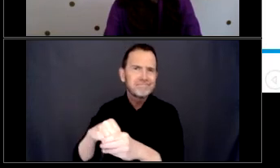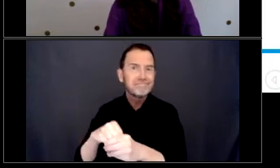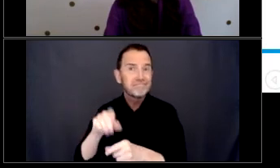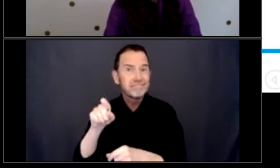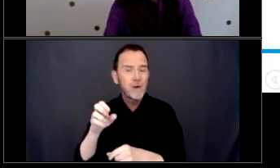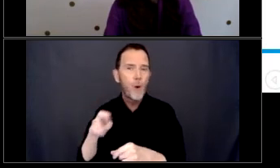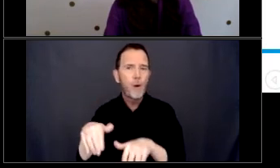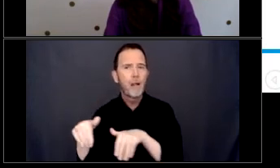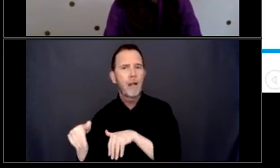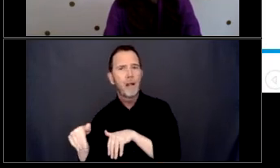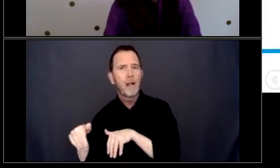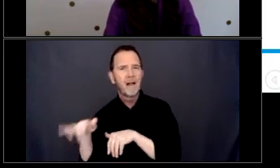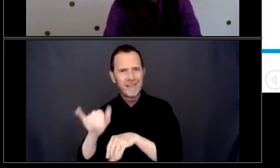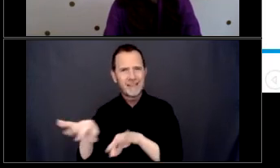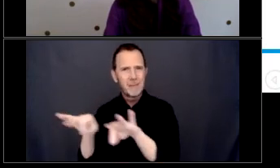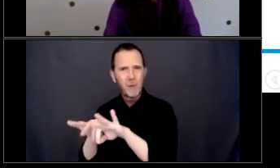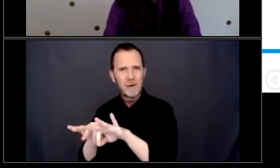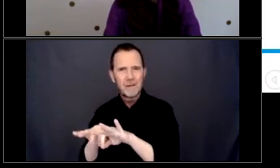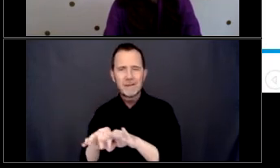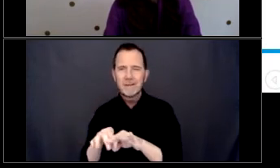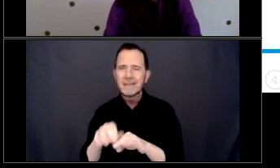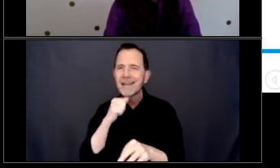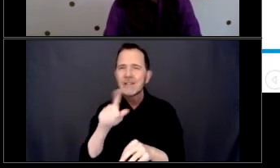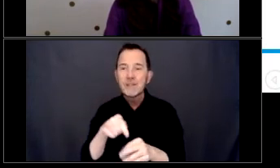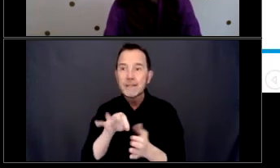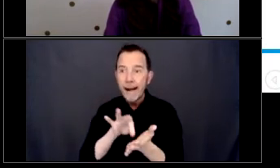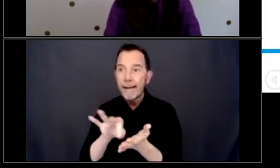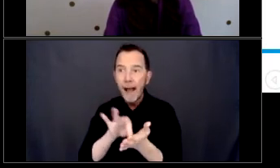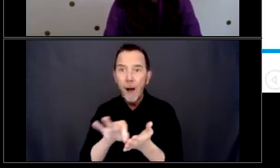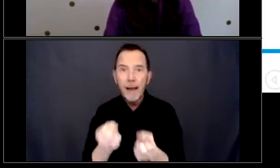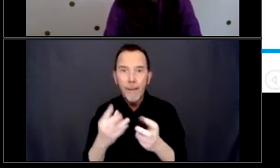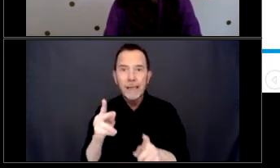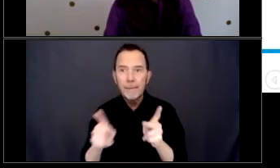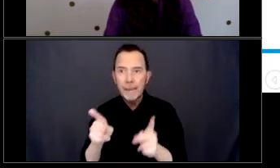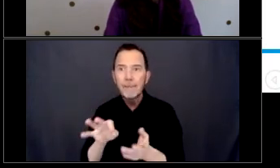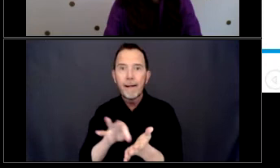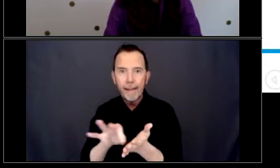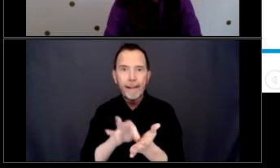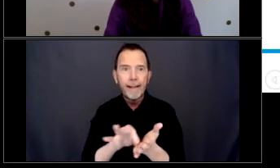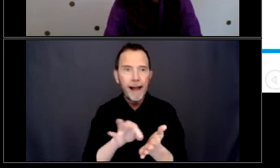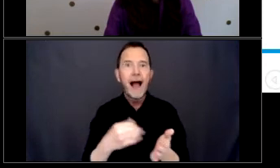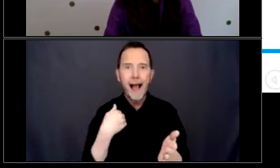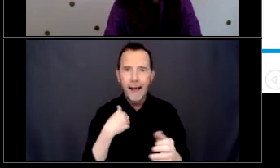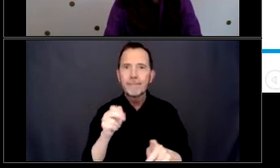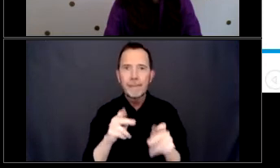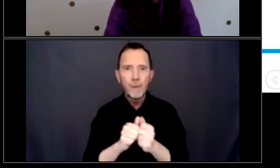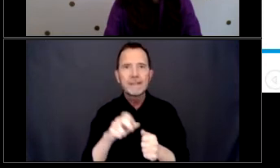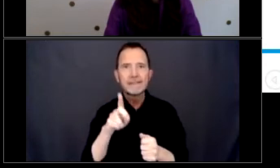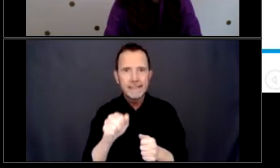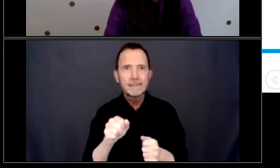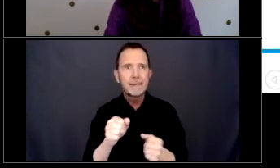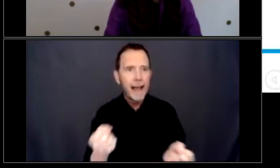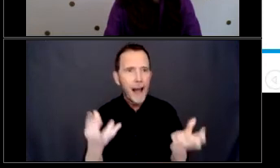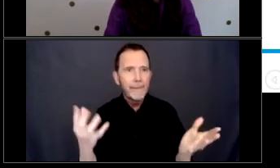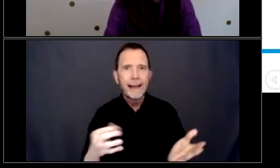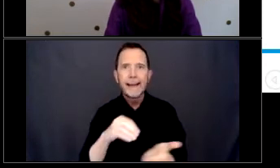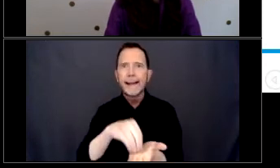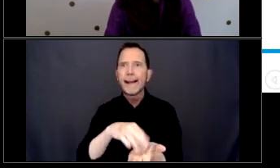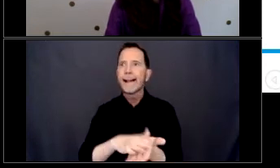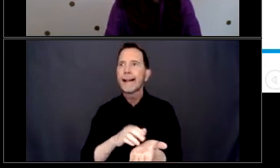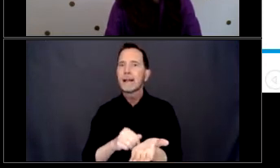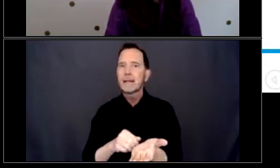is, but how are they engaged? Do they feel like they belong, right? Belonging is an important word. Do